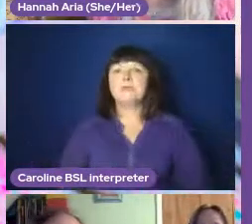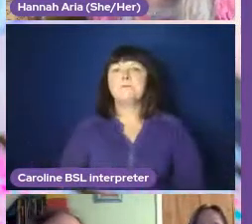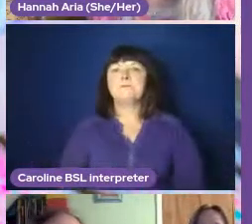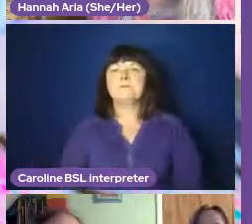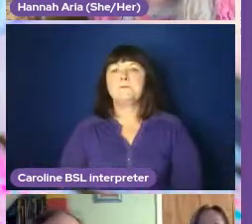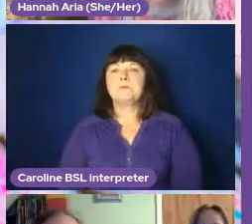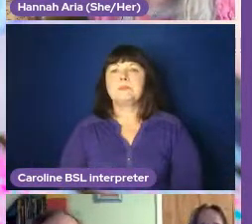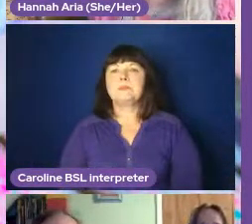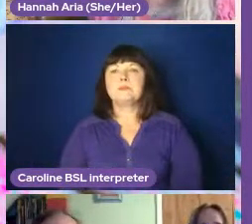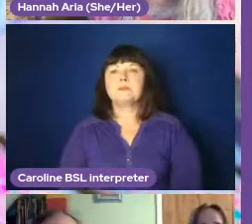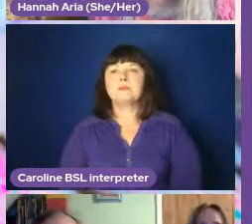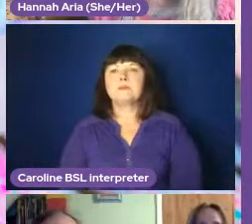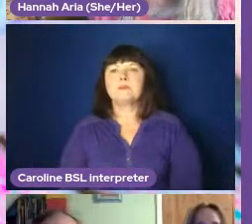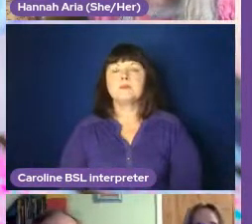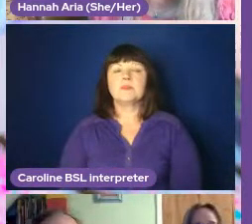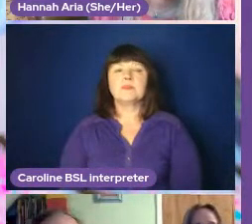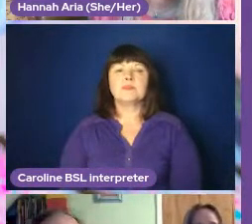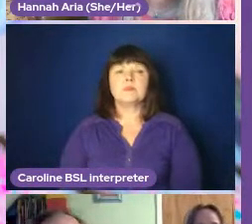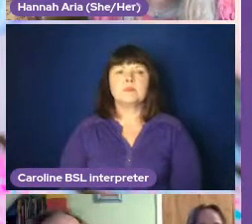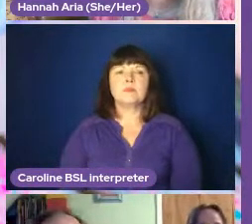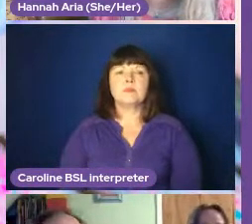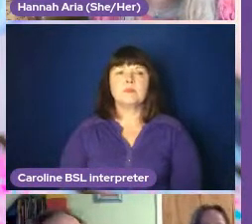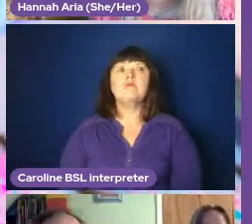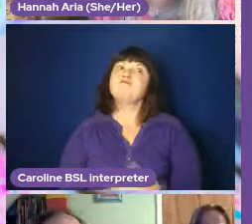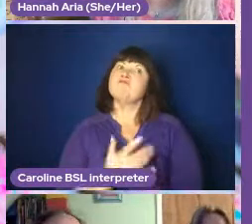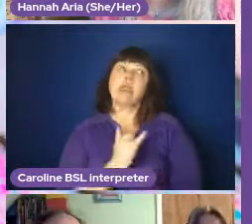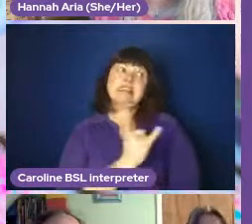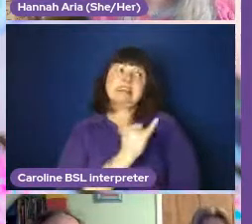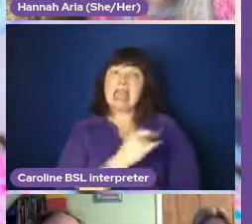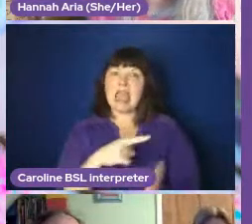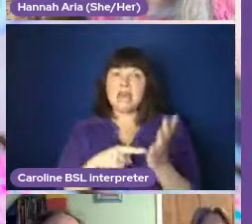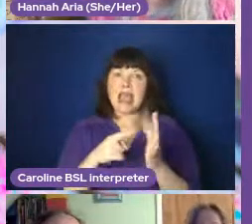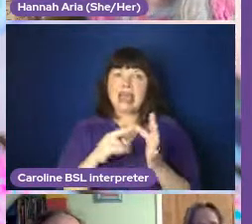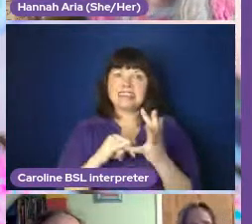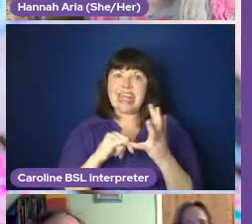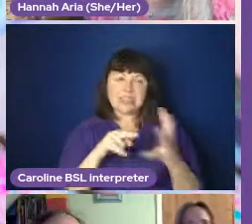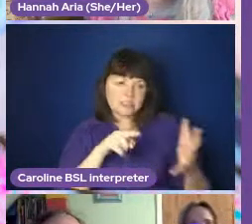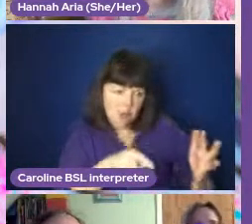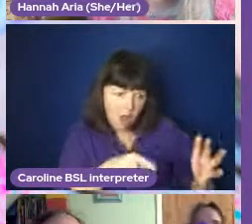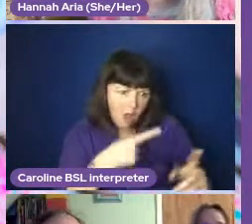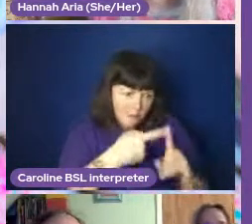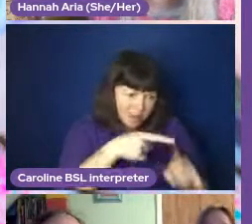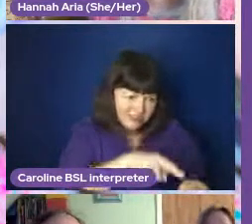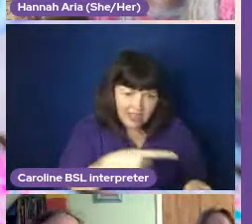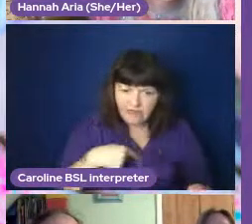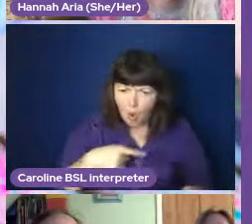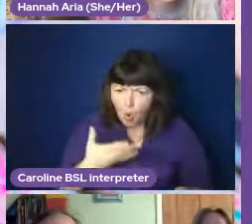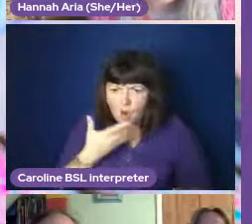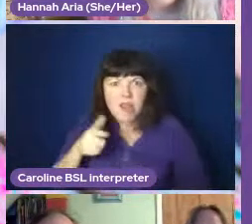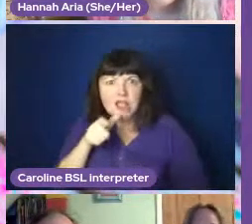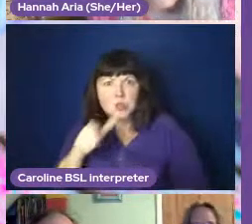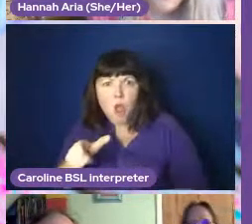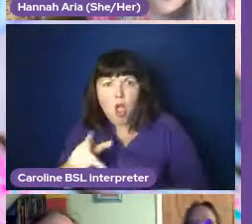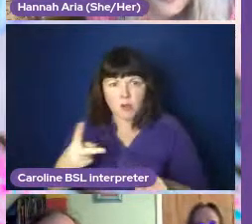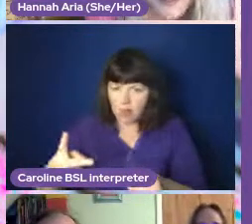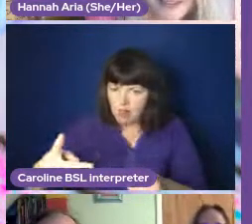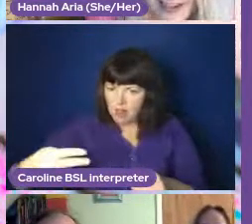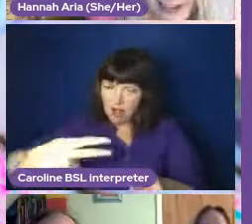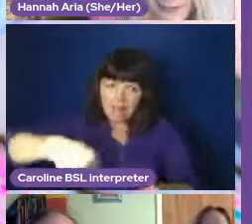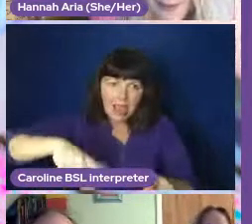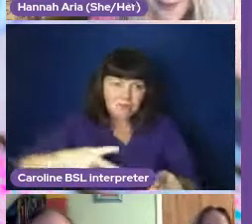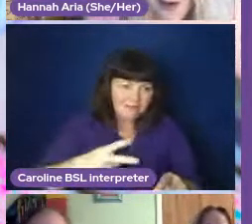went through. And like Tess, I found it quite fun. Just, oh, look, that's quite positive. Oh, that's a nice word,